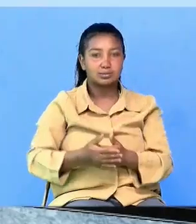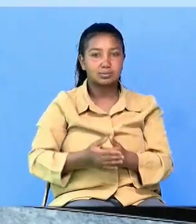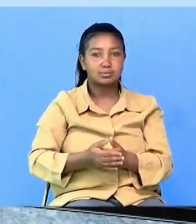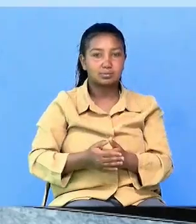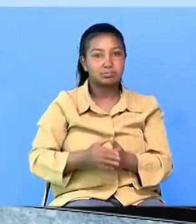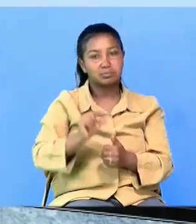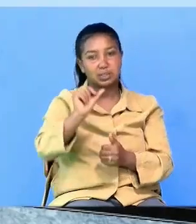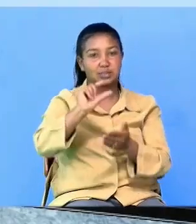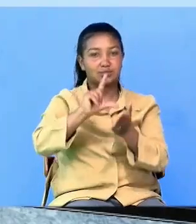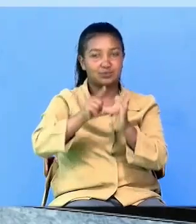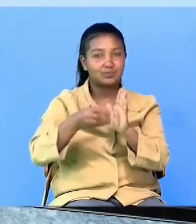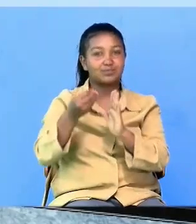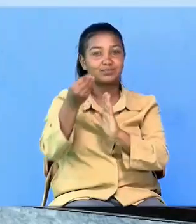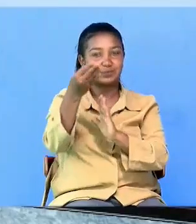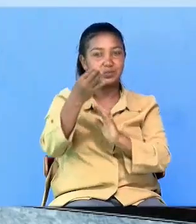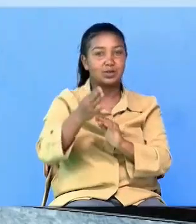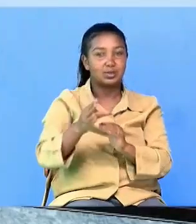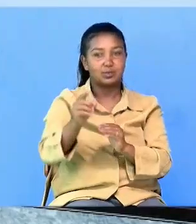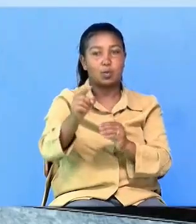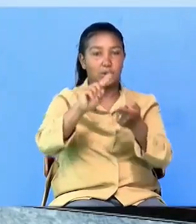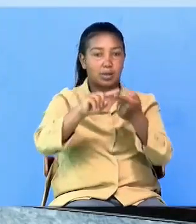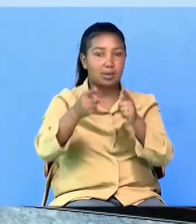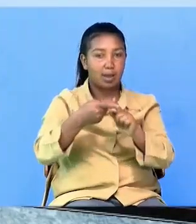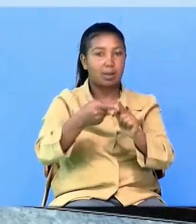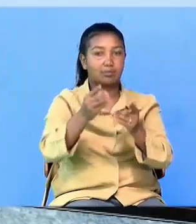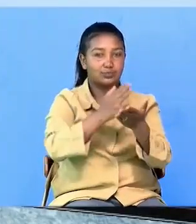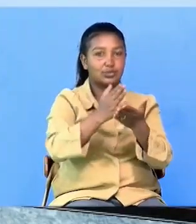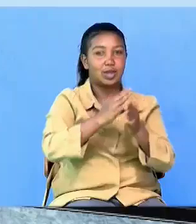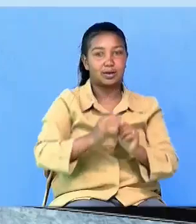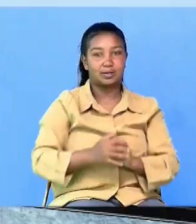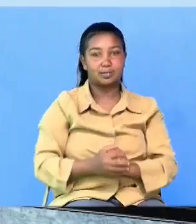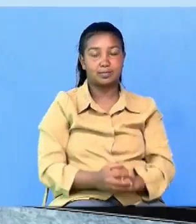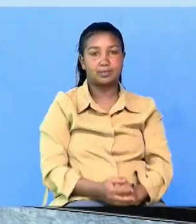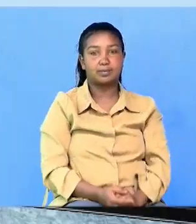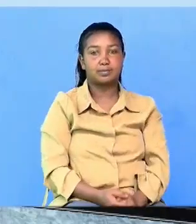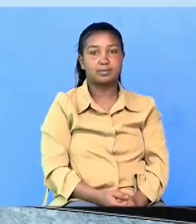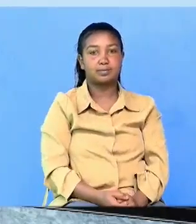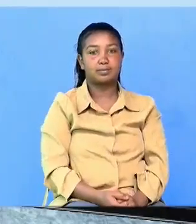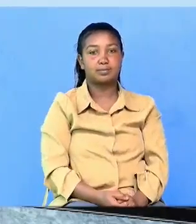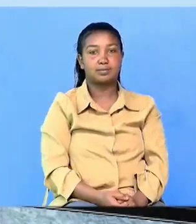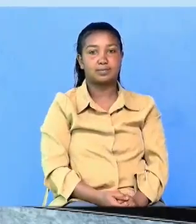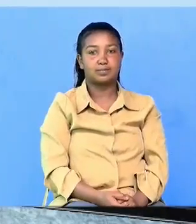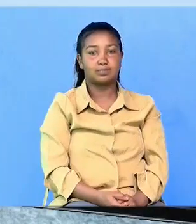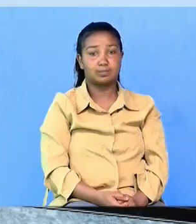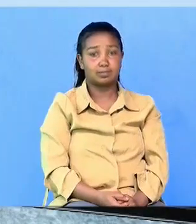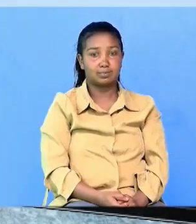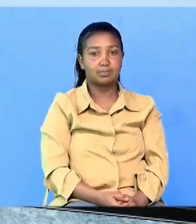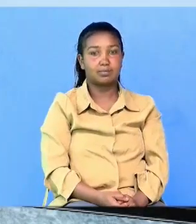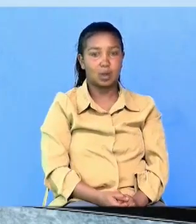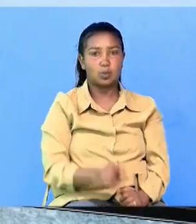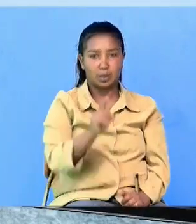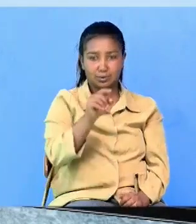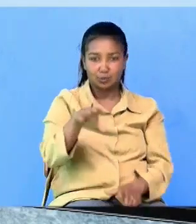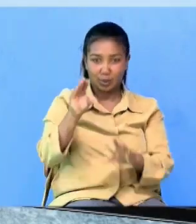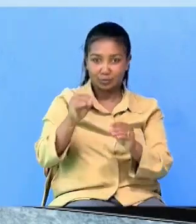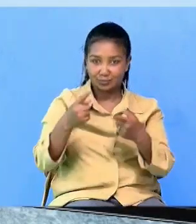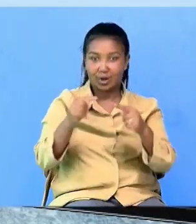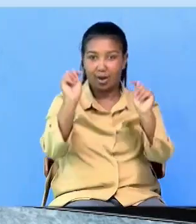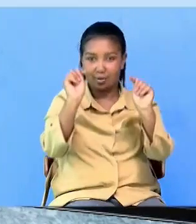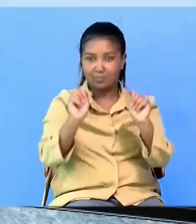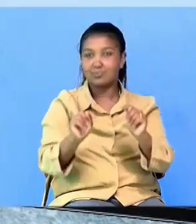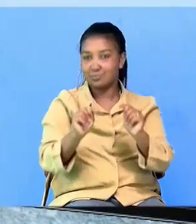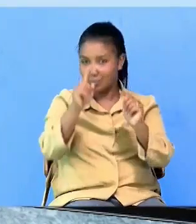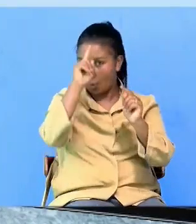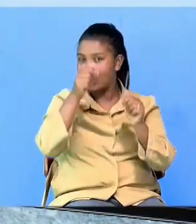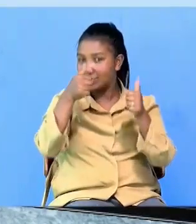some time and date and share with your friends as usual. Yeah, come on, students. That's